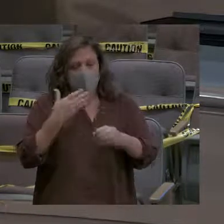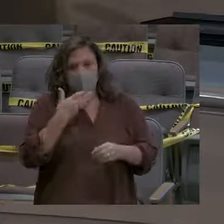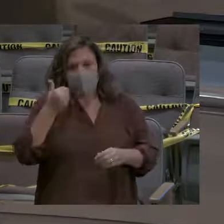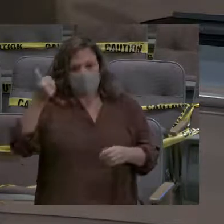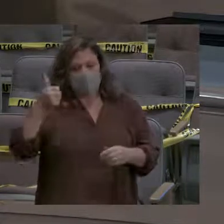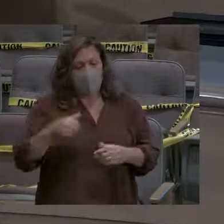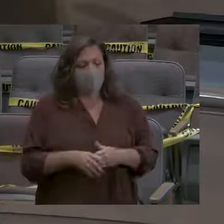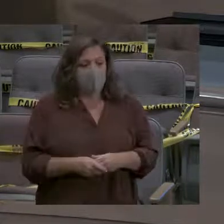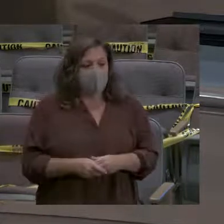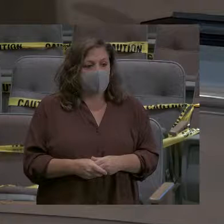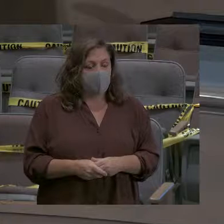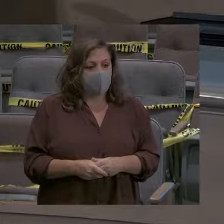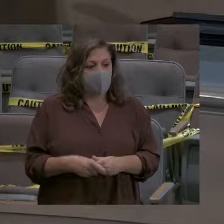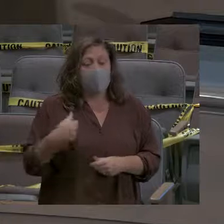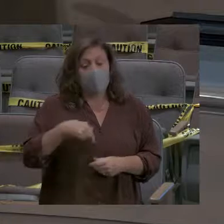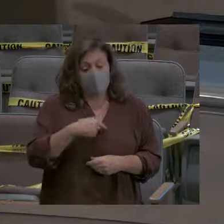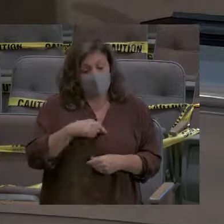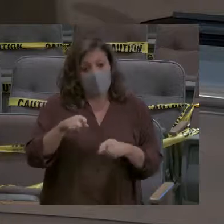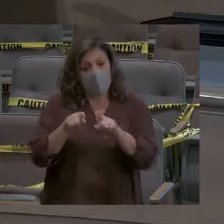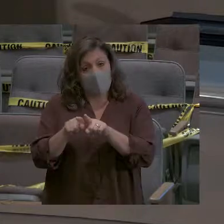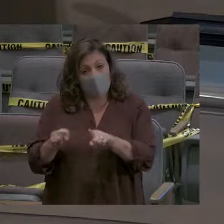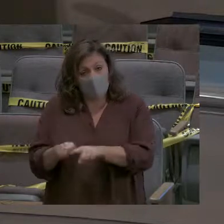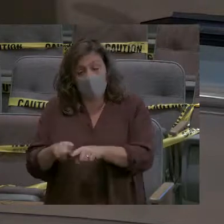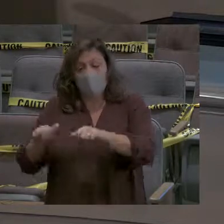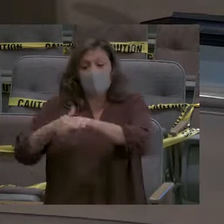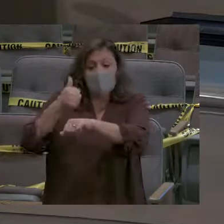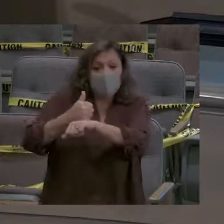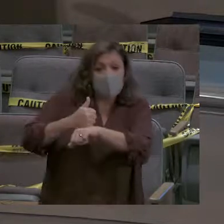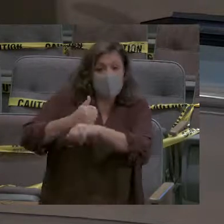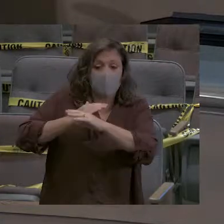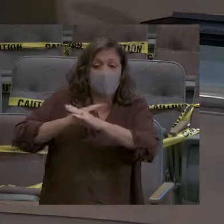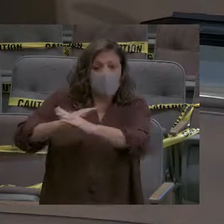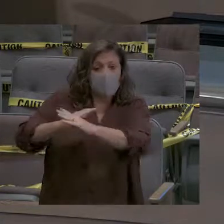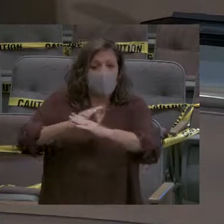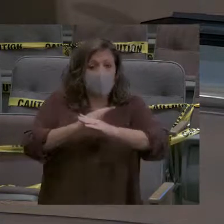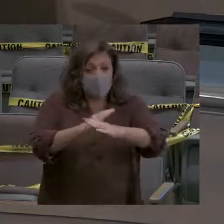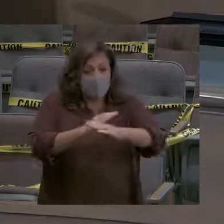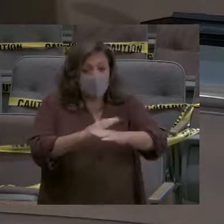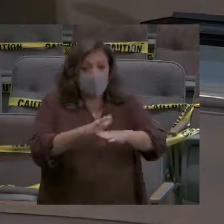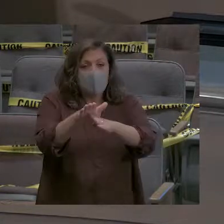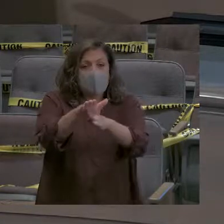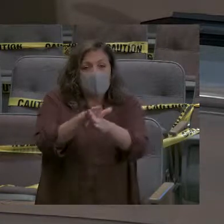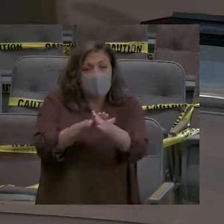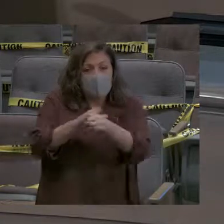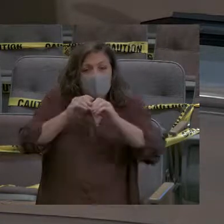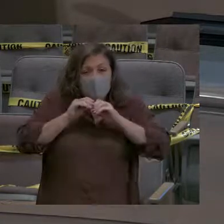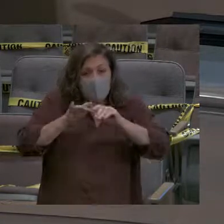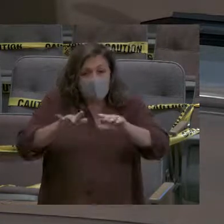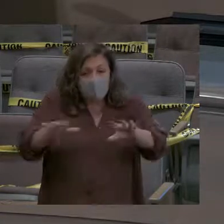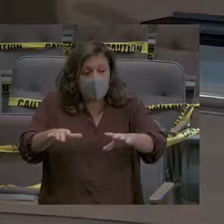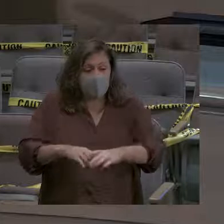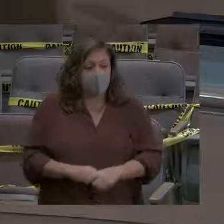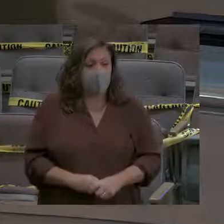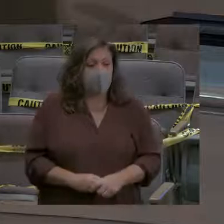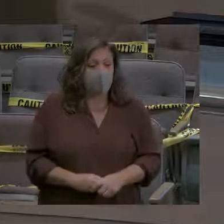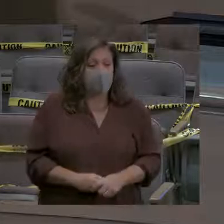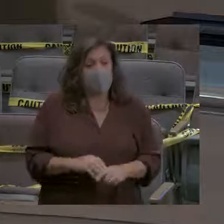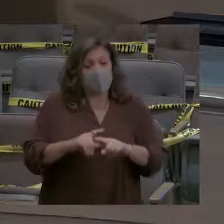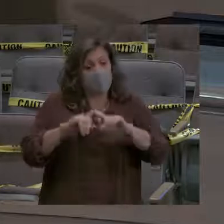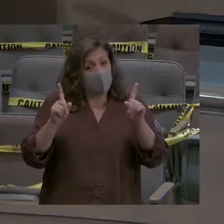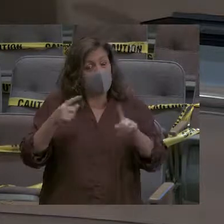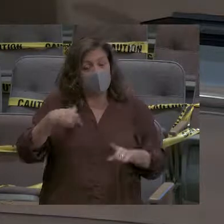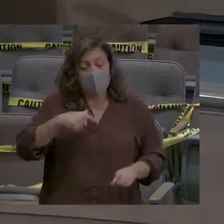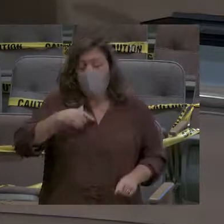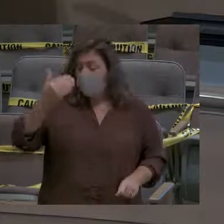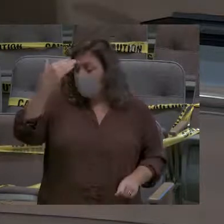place certain protections that would mitigate the growth of the virus. But we knew above and beyond all